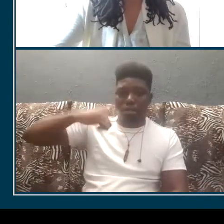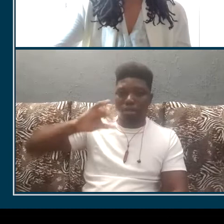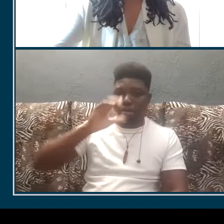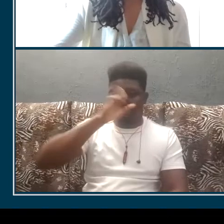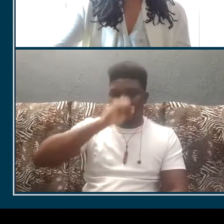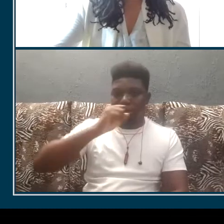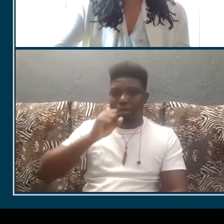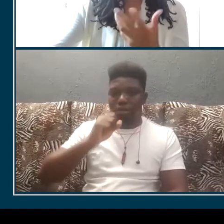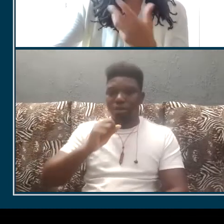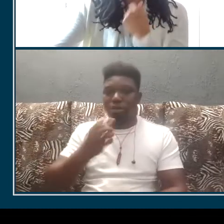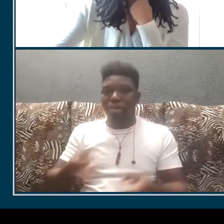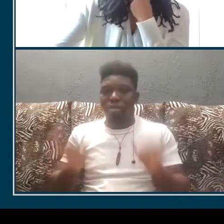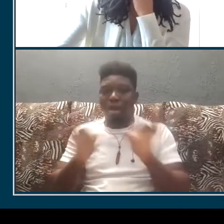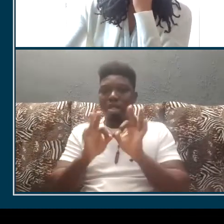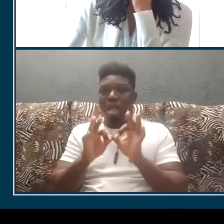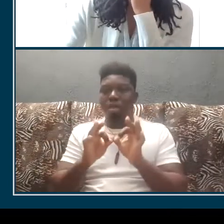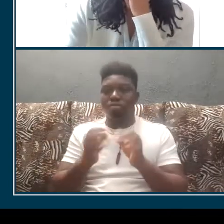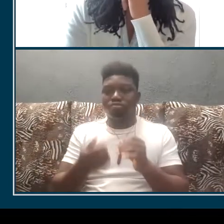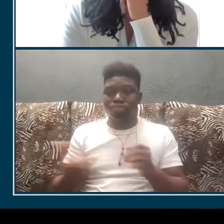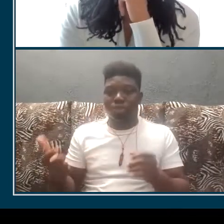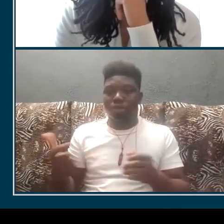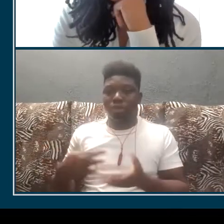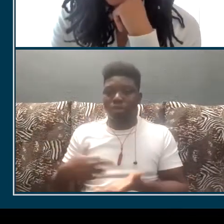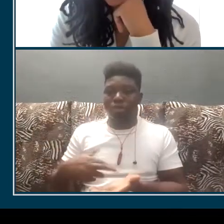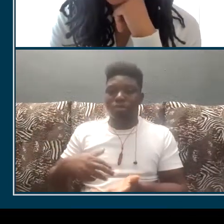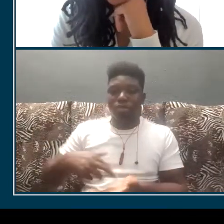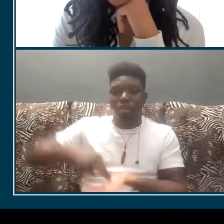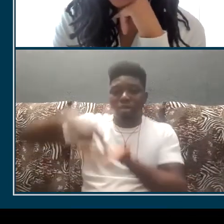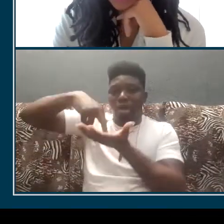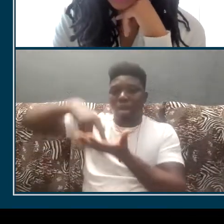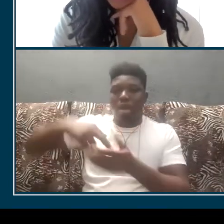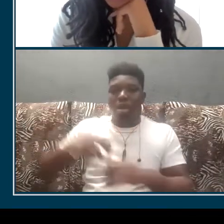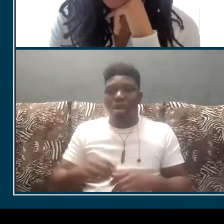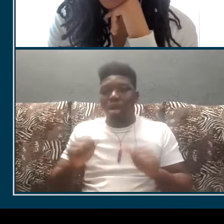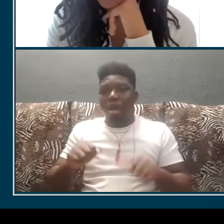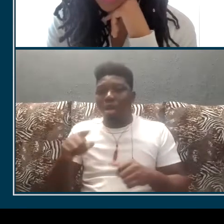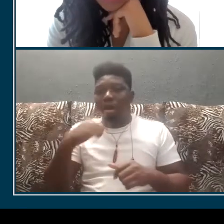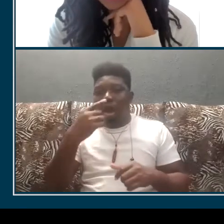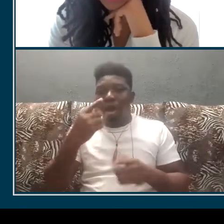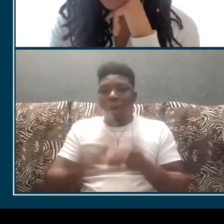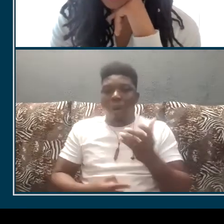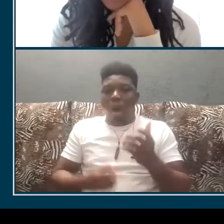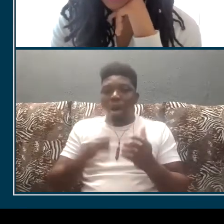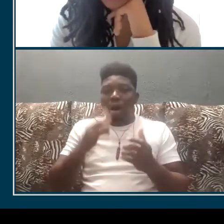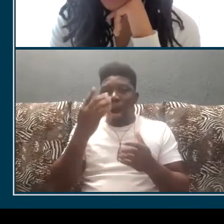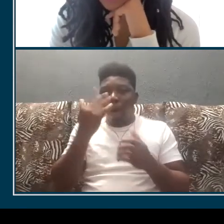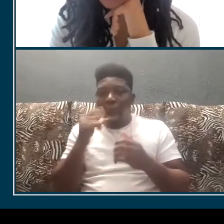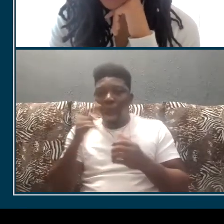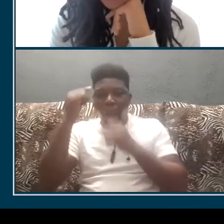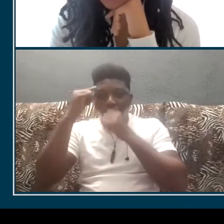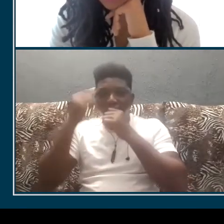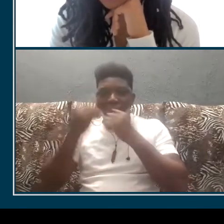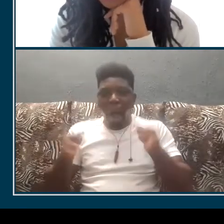representation on the panel. Can you say what that was and why you think it's so important that we raise that topic